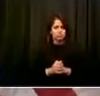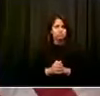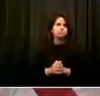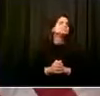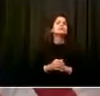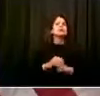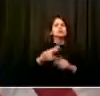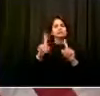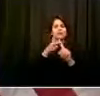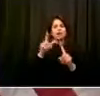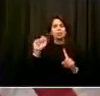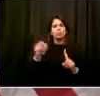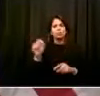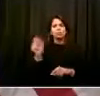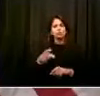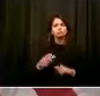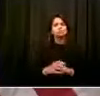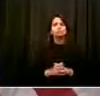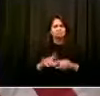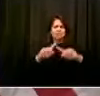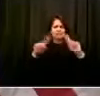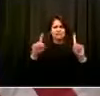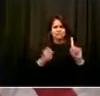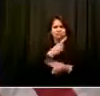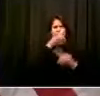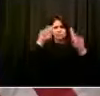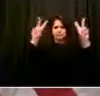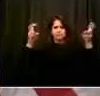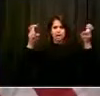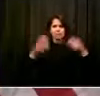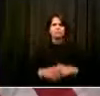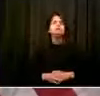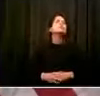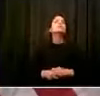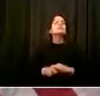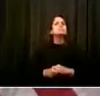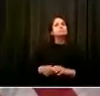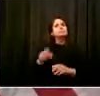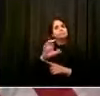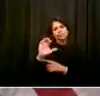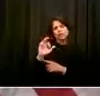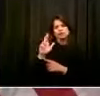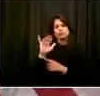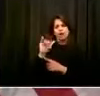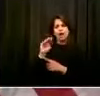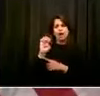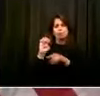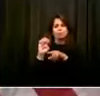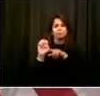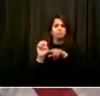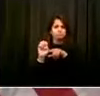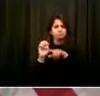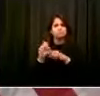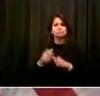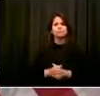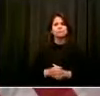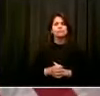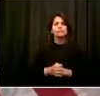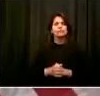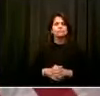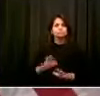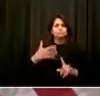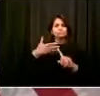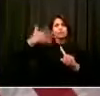the end of Stop and Frisk happened at a time when crime was really being kicked